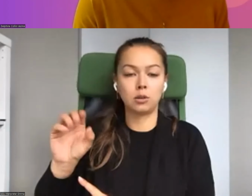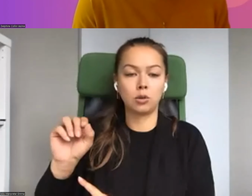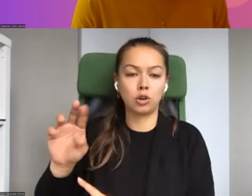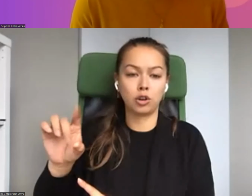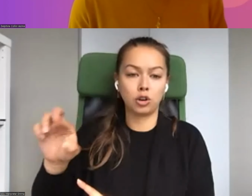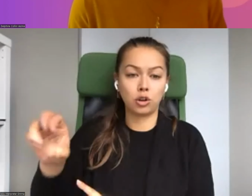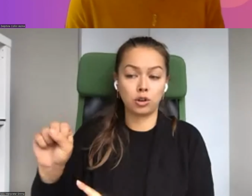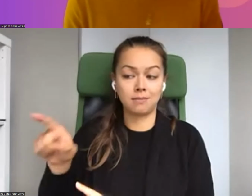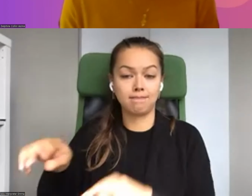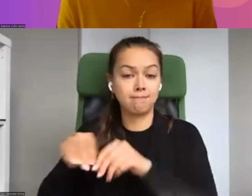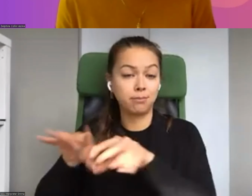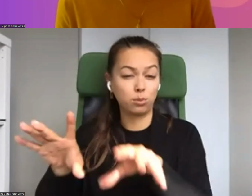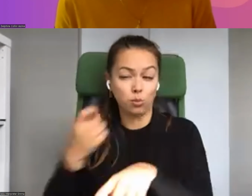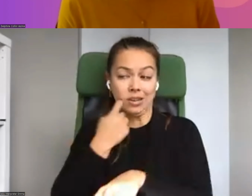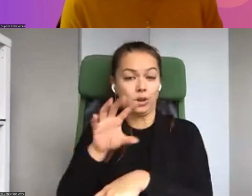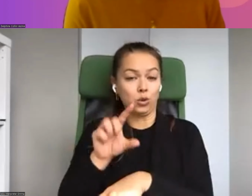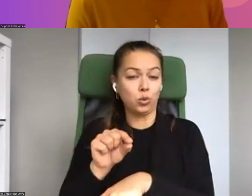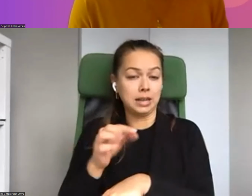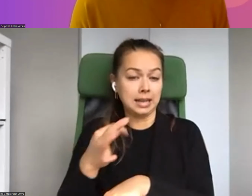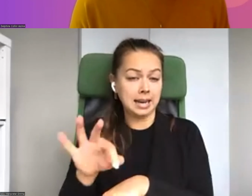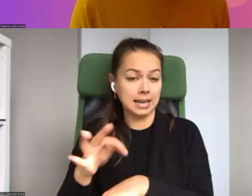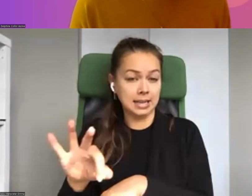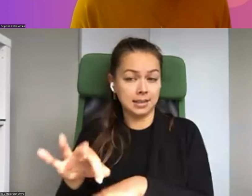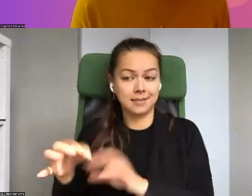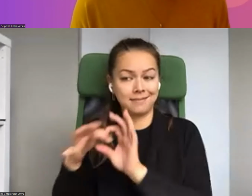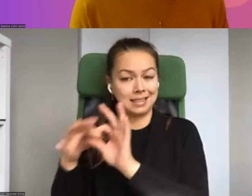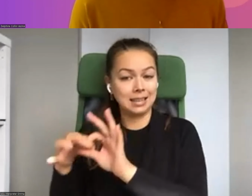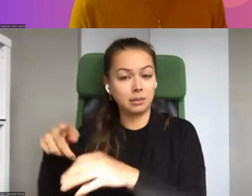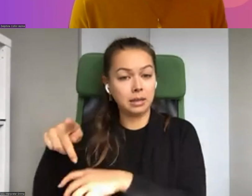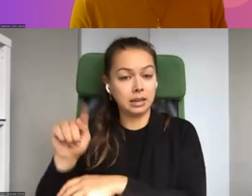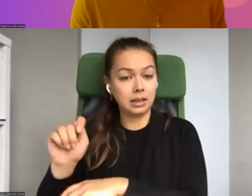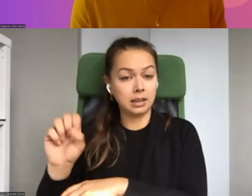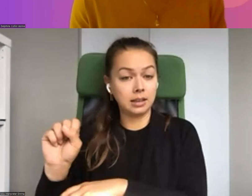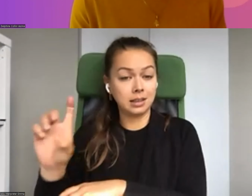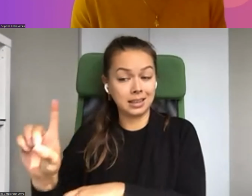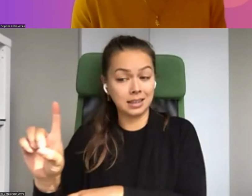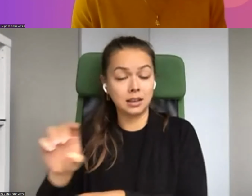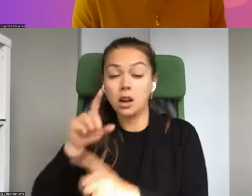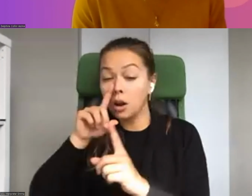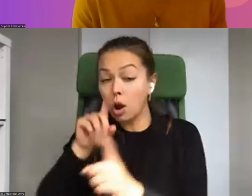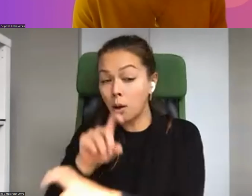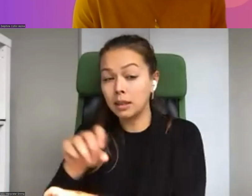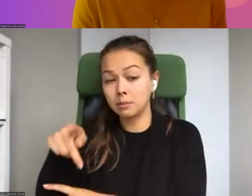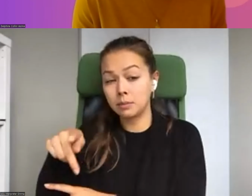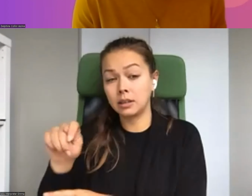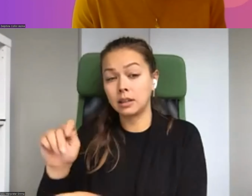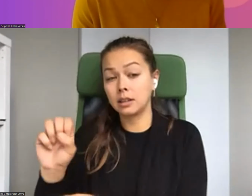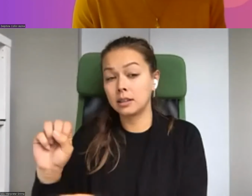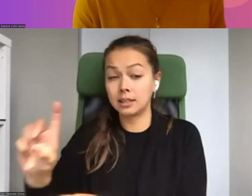the disorder of PTSD, so complex PTSD, which is